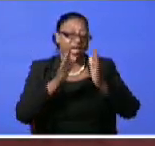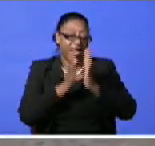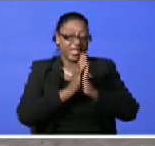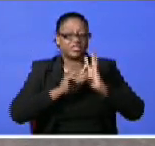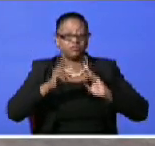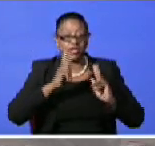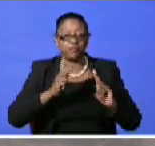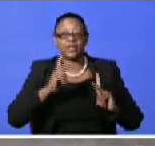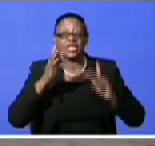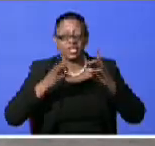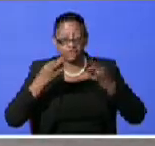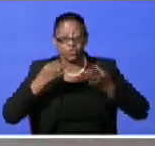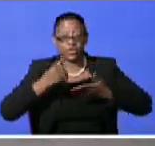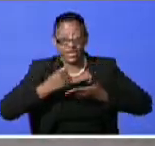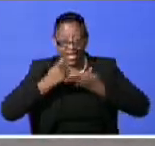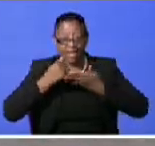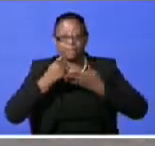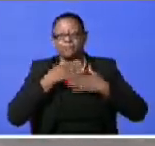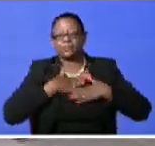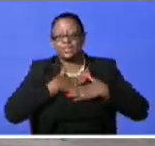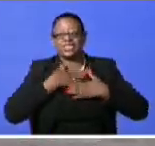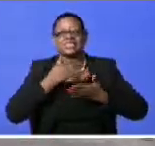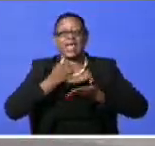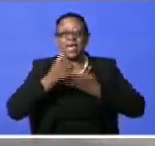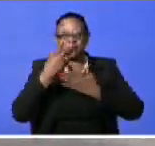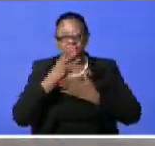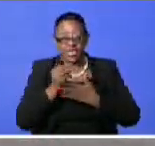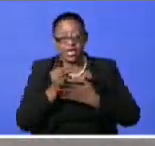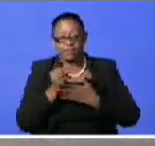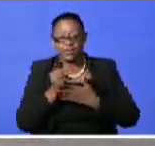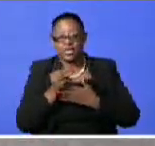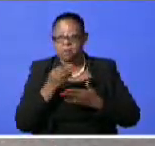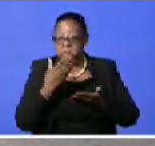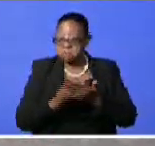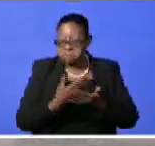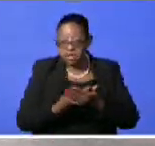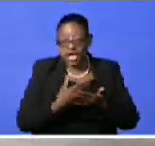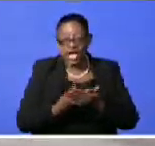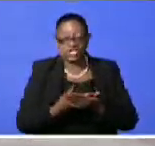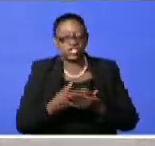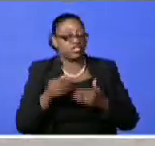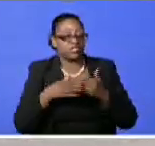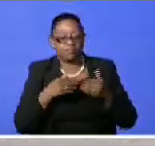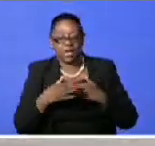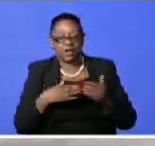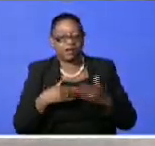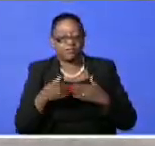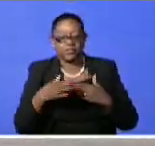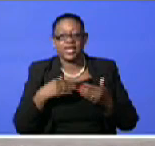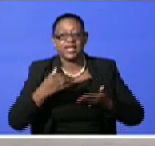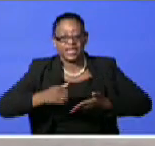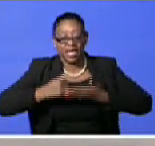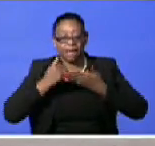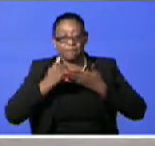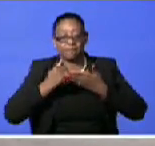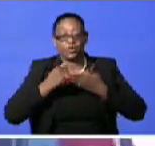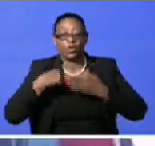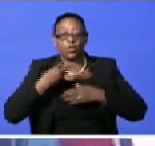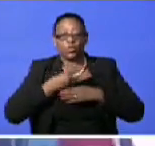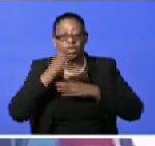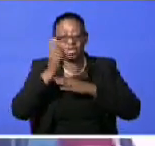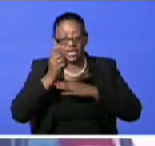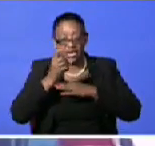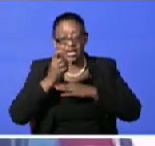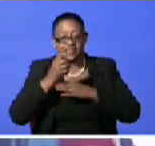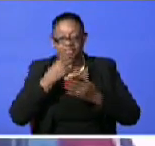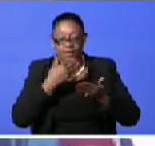assist in the Christmas initiative to do so, whether it be through cash or other means. What we are doing, we are asking persons to make